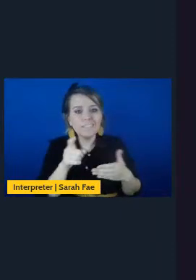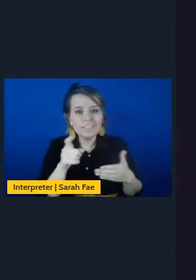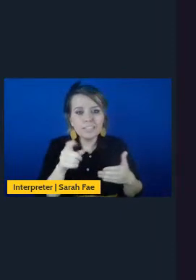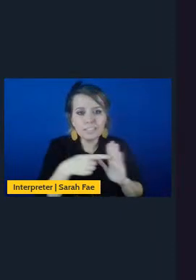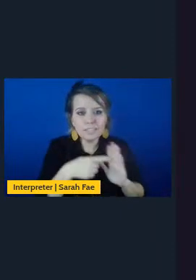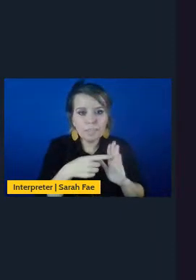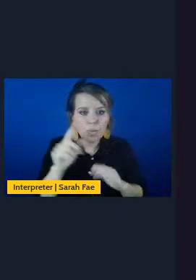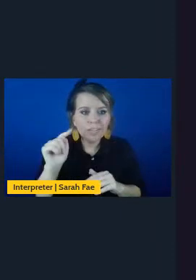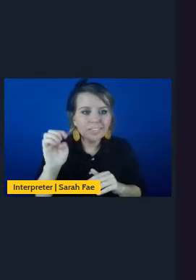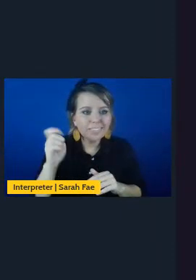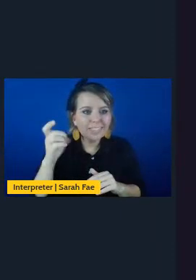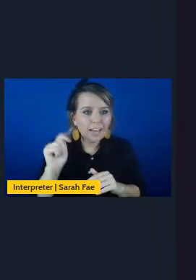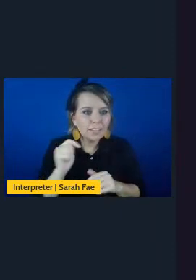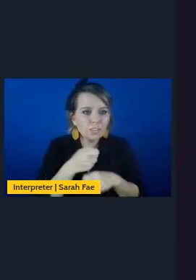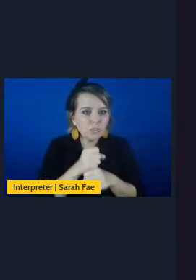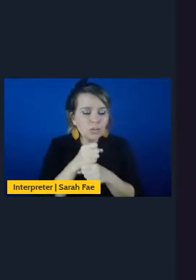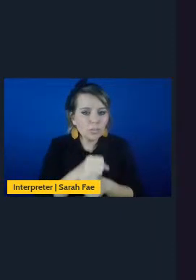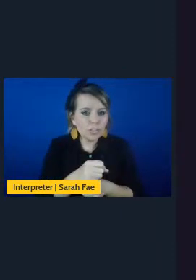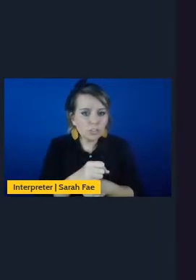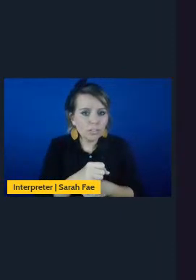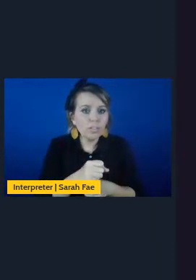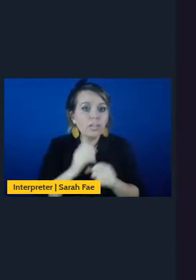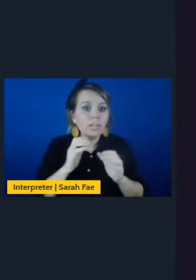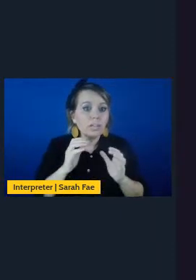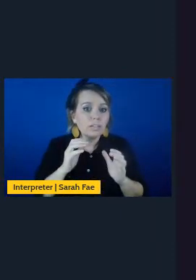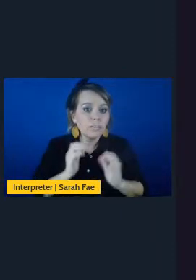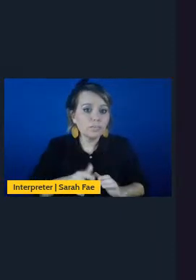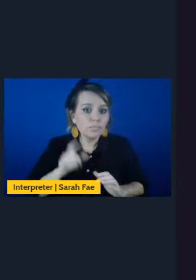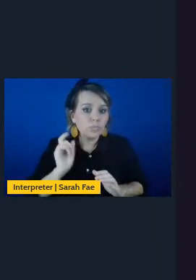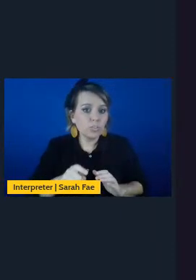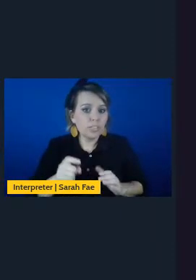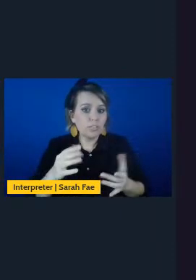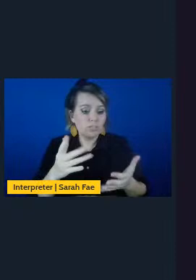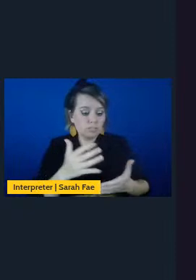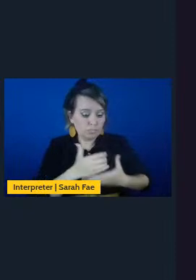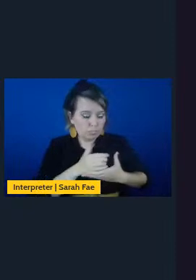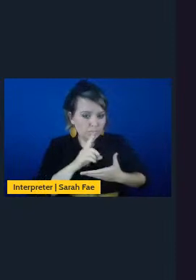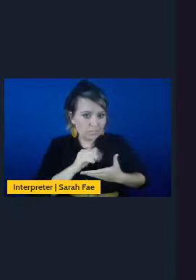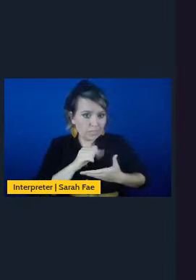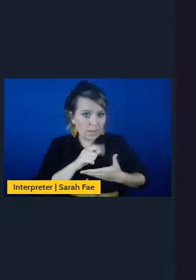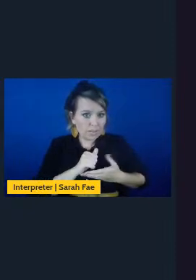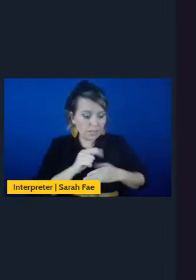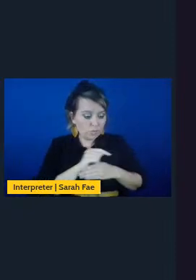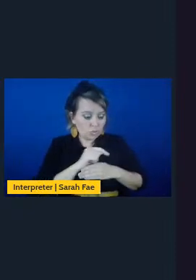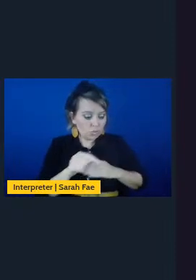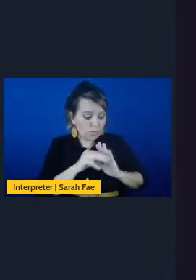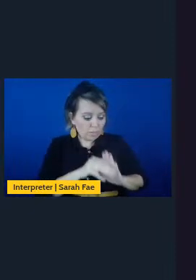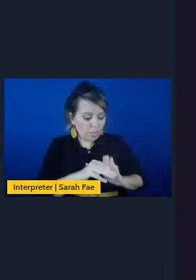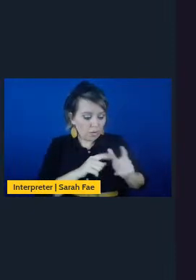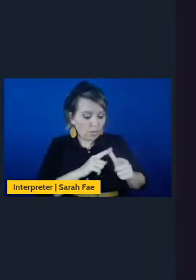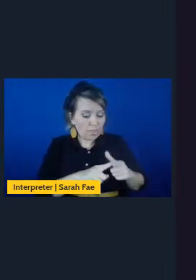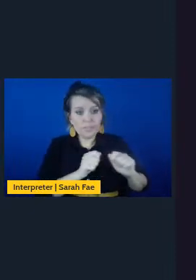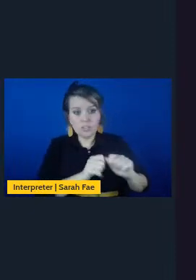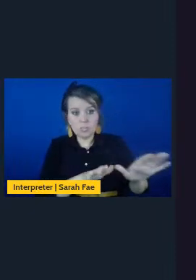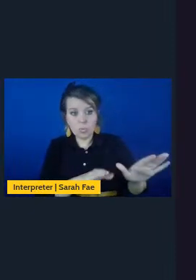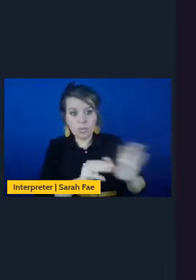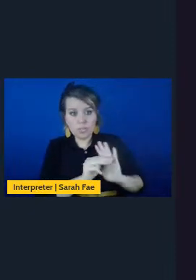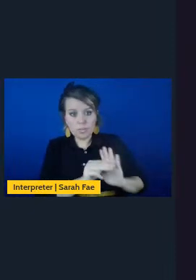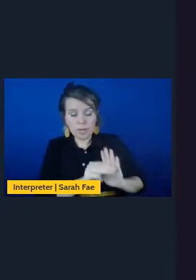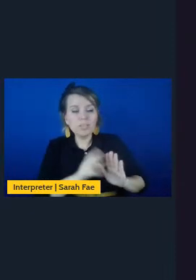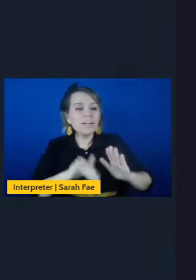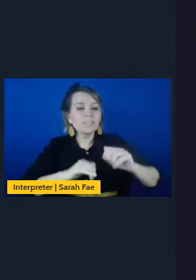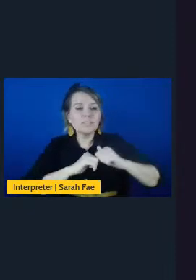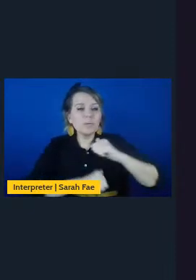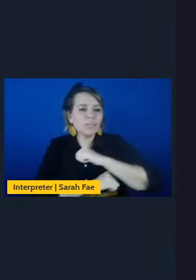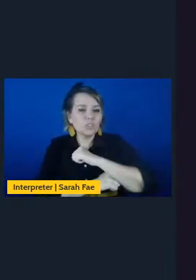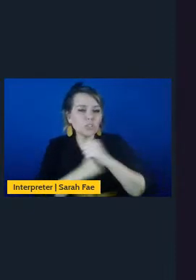customers need to gather labeled data, train a model, and then deploy the model. Now that's a paradigm shift versus how foundation model work.